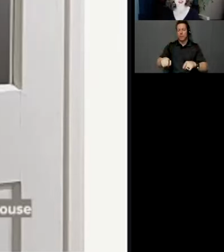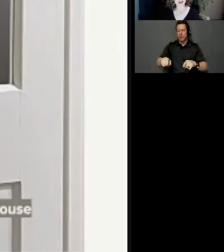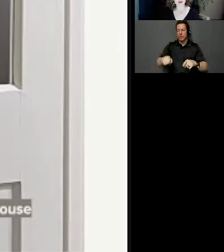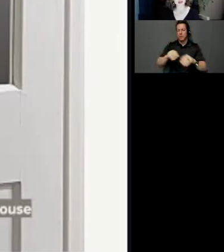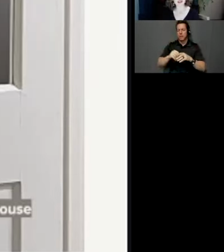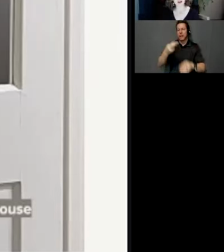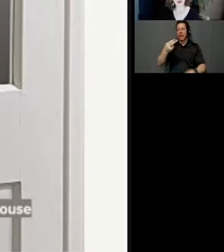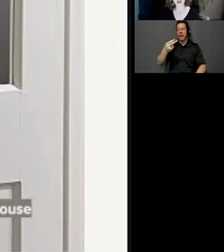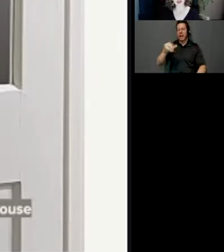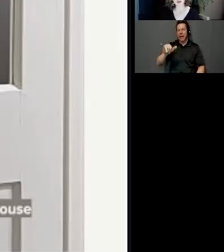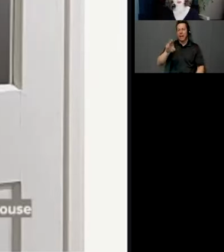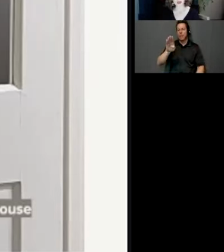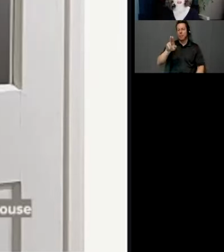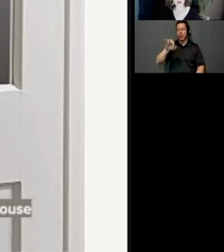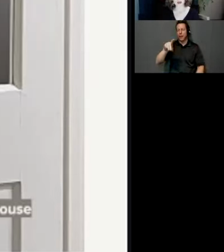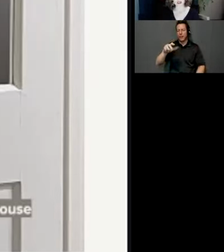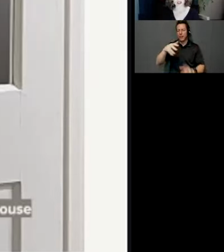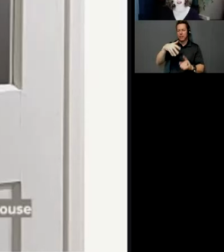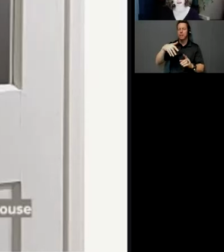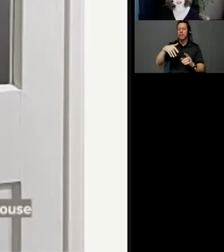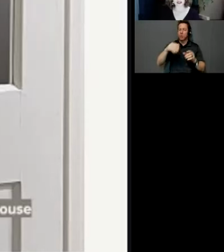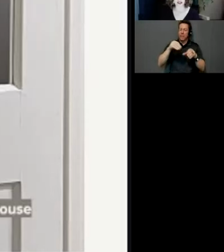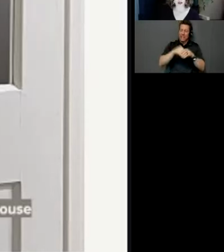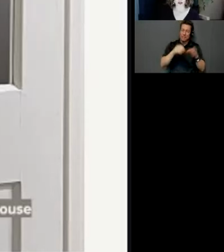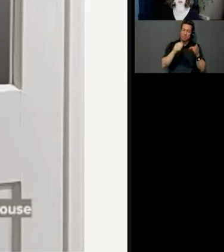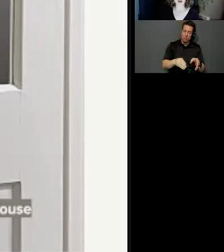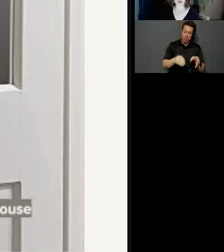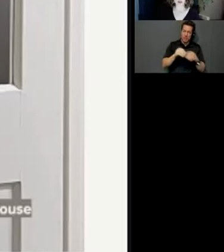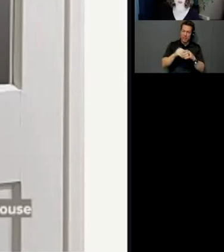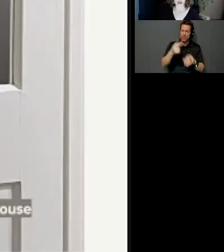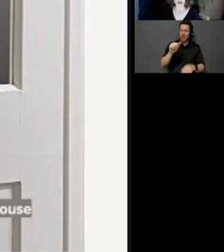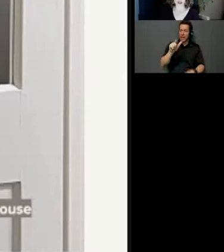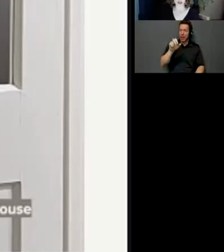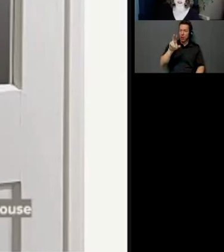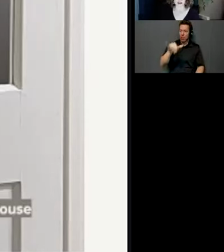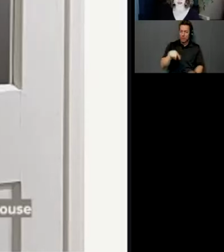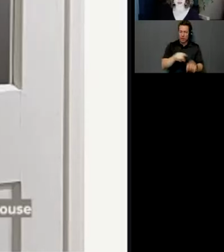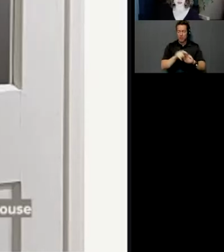hybrid environment. So it will be in person inside the gallery. It will also be